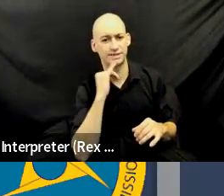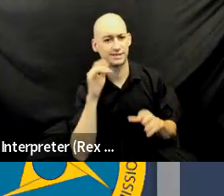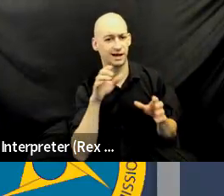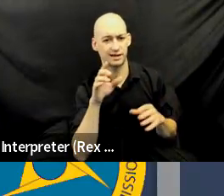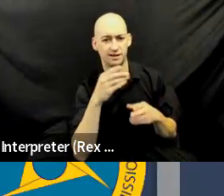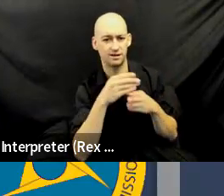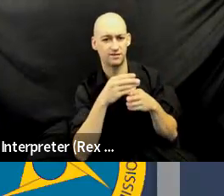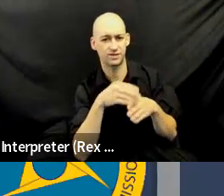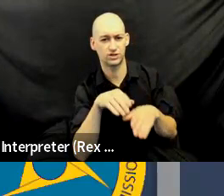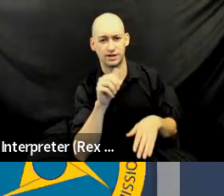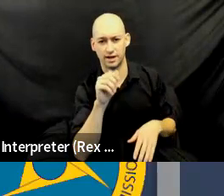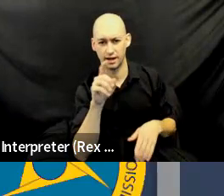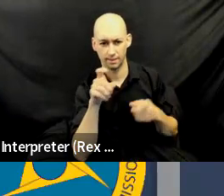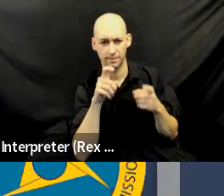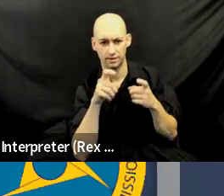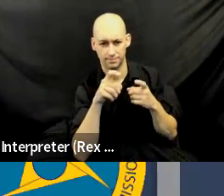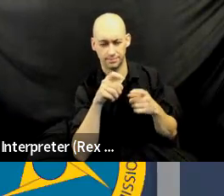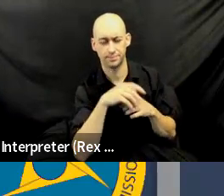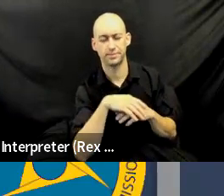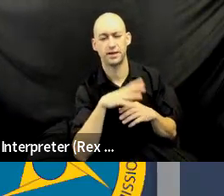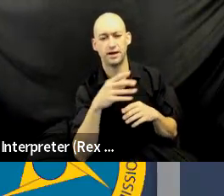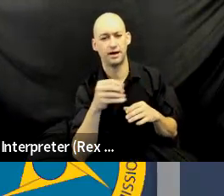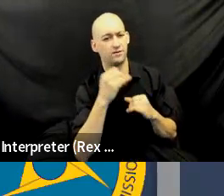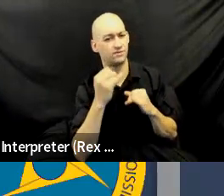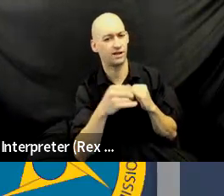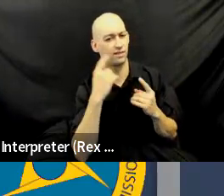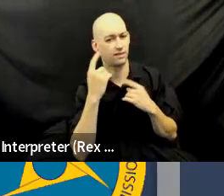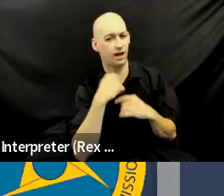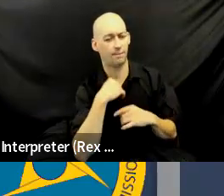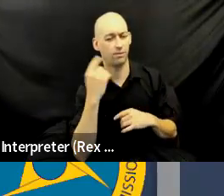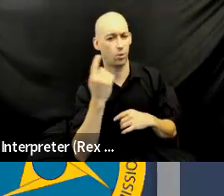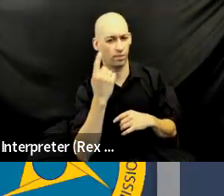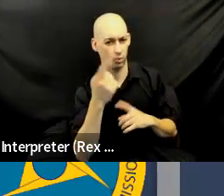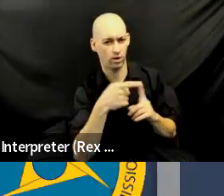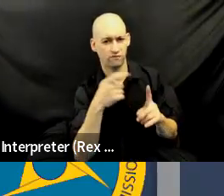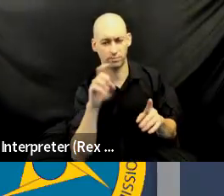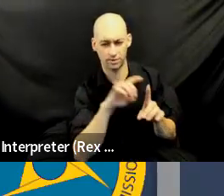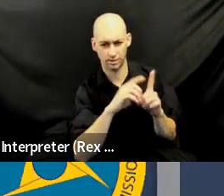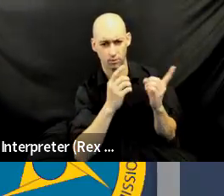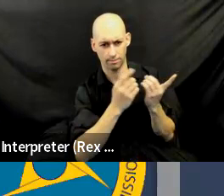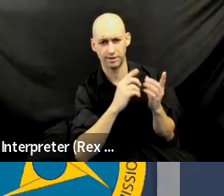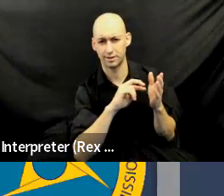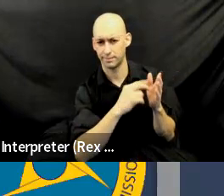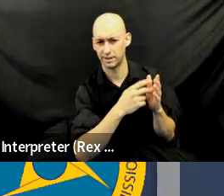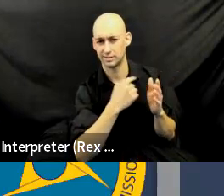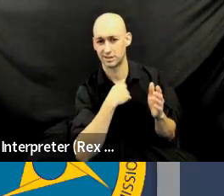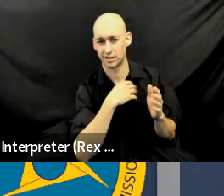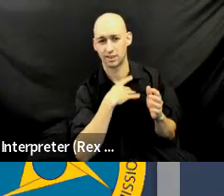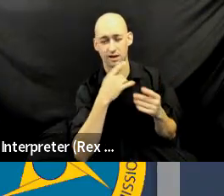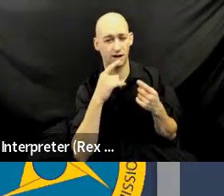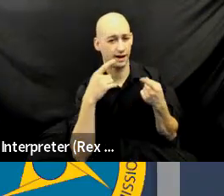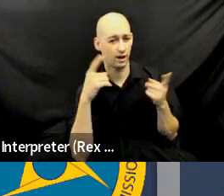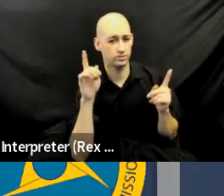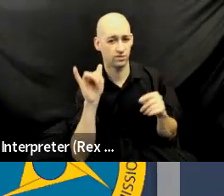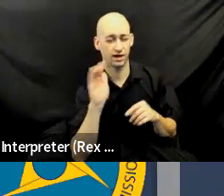administrator. And then finally, I think that I am the only person here from the department, meaning, so I like to announce that